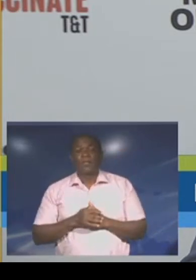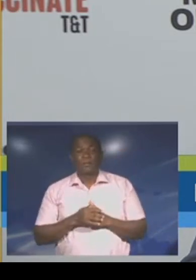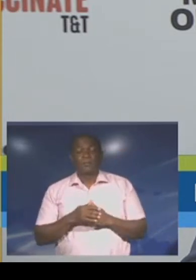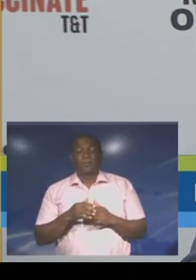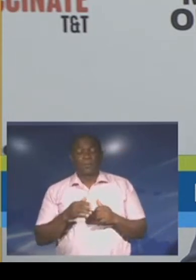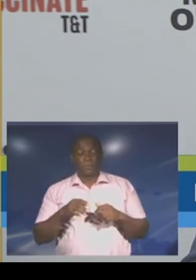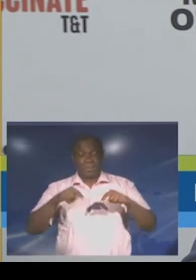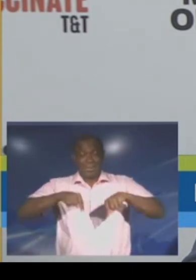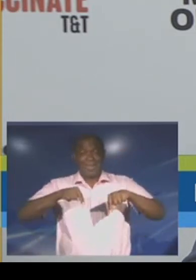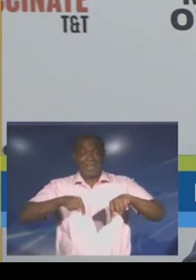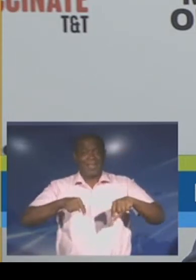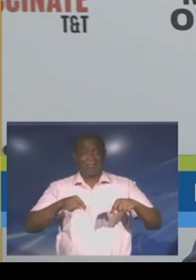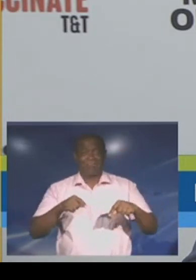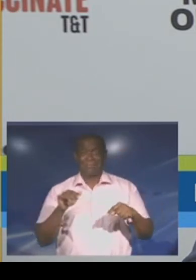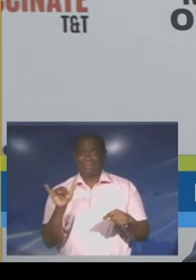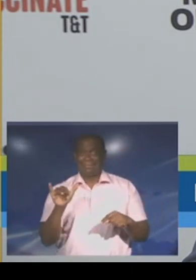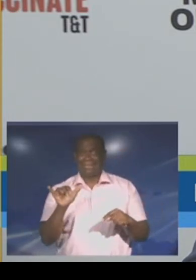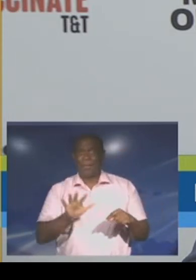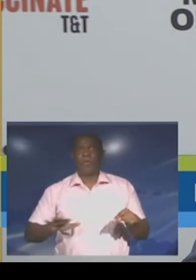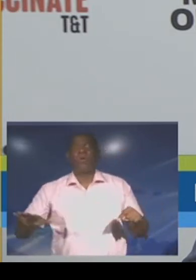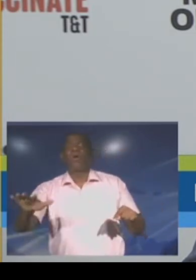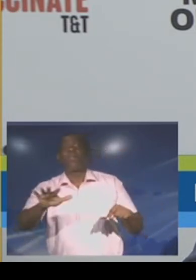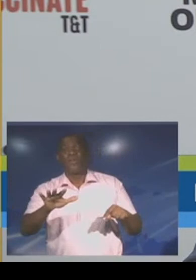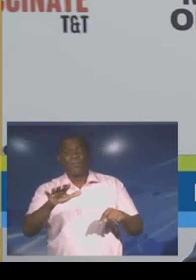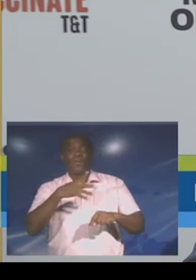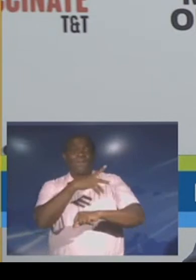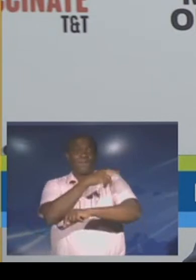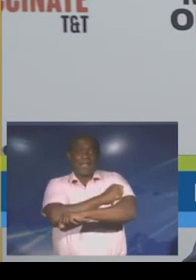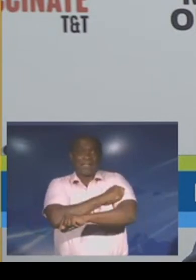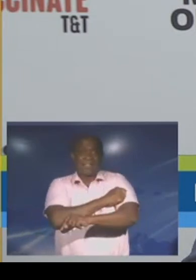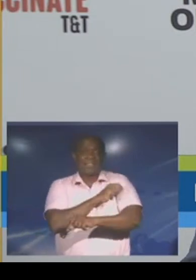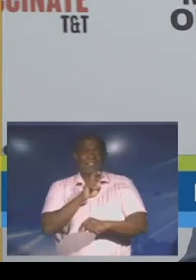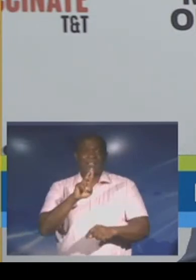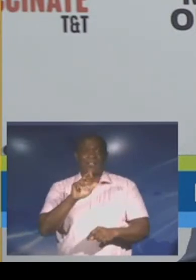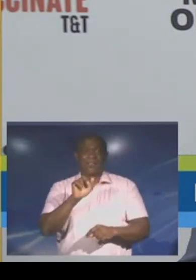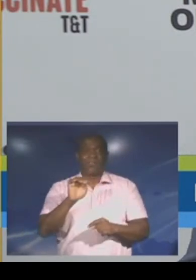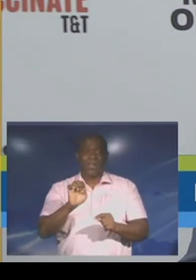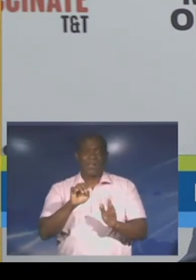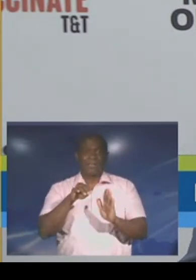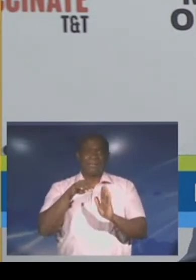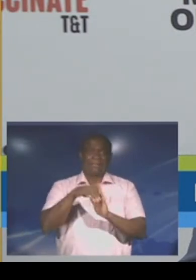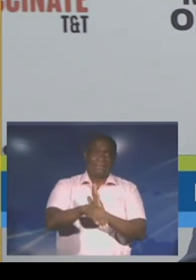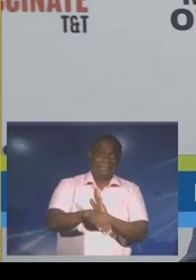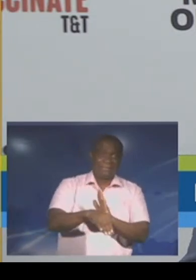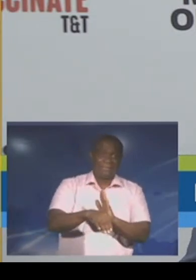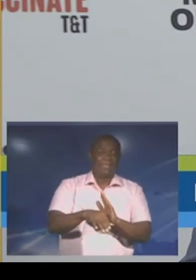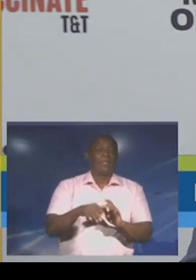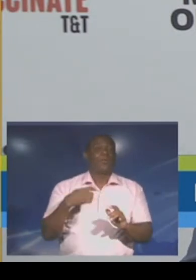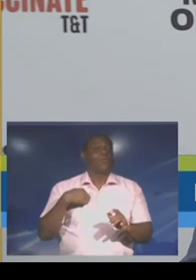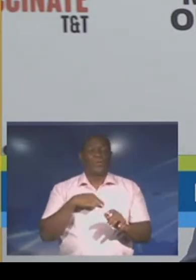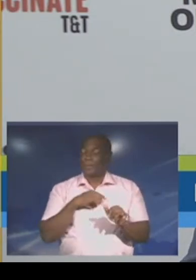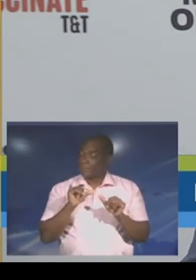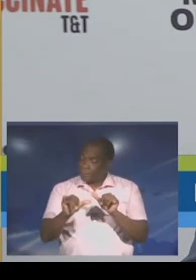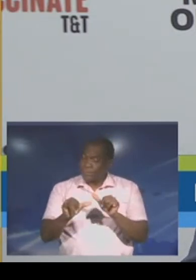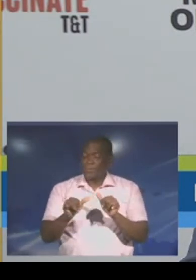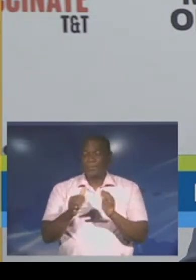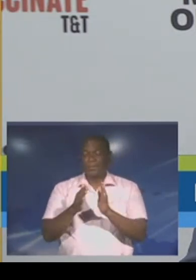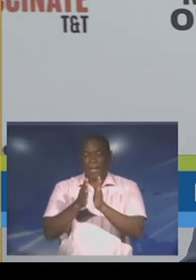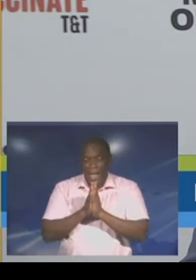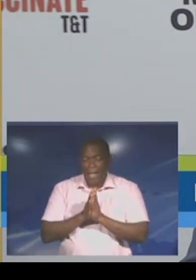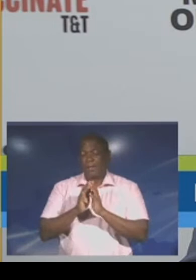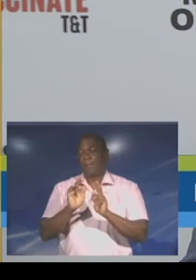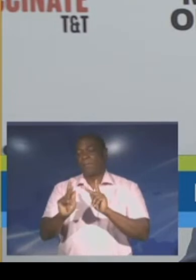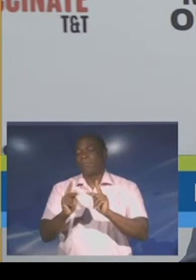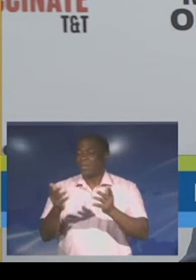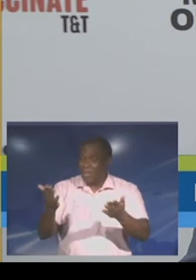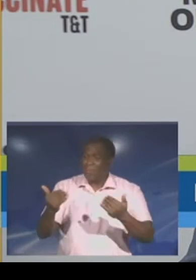it is at this point that we are still asking people. We are not stopping the vaccination program. It's still available. Make